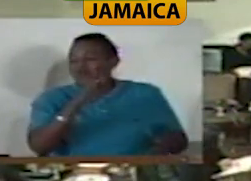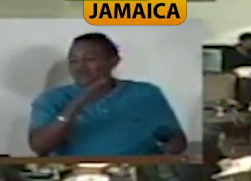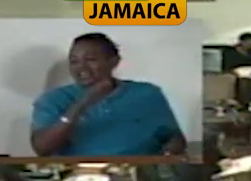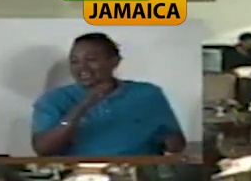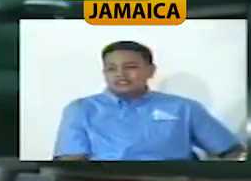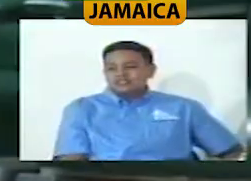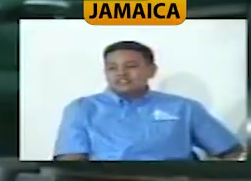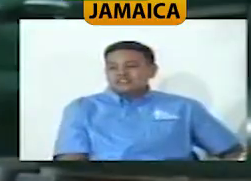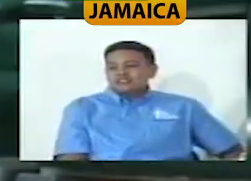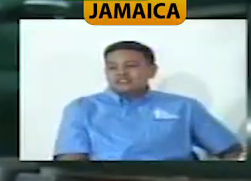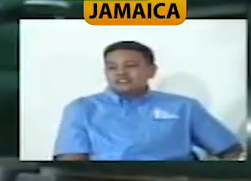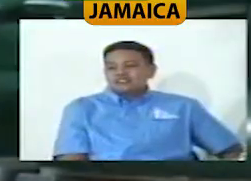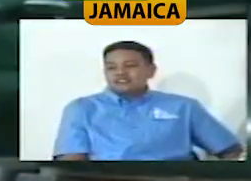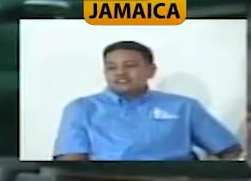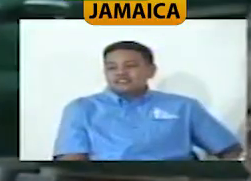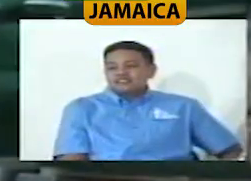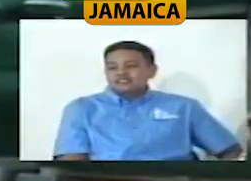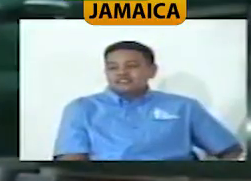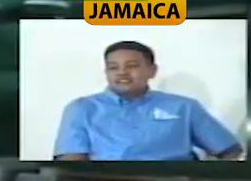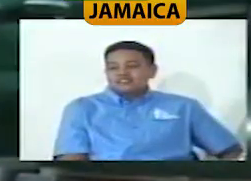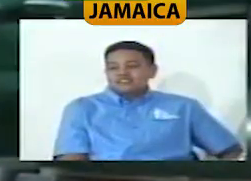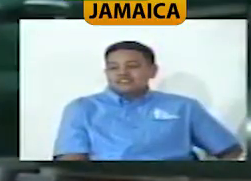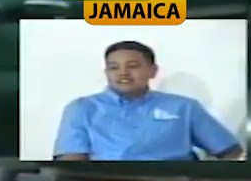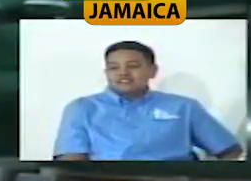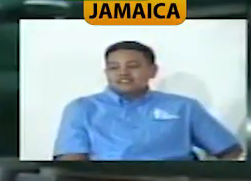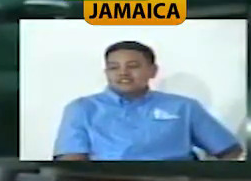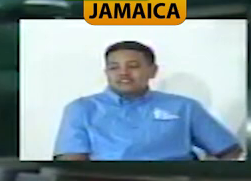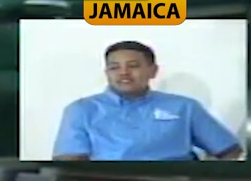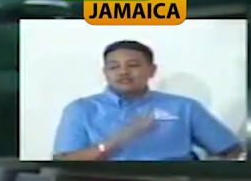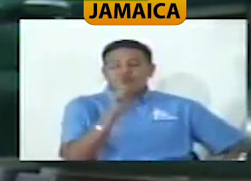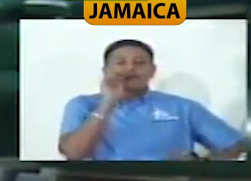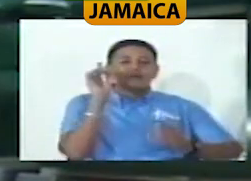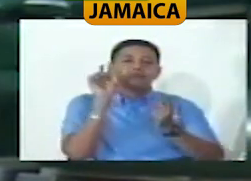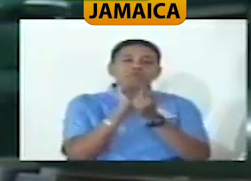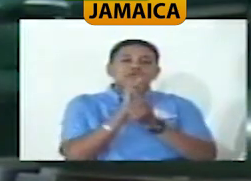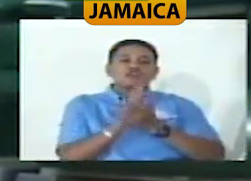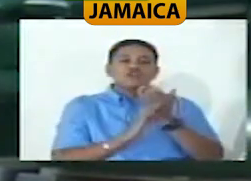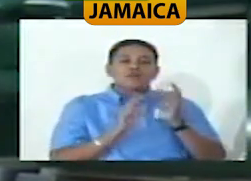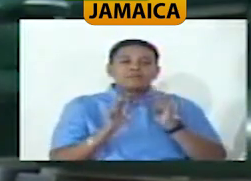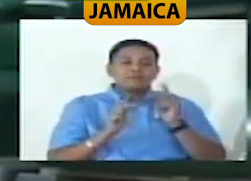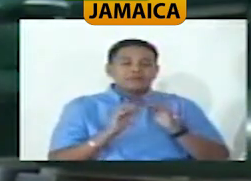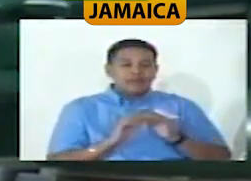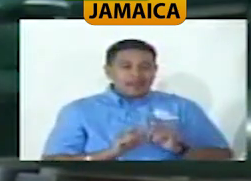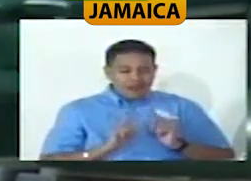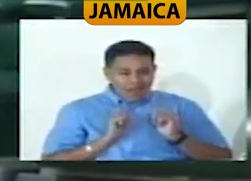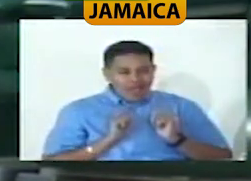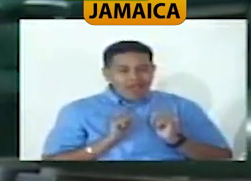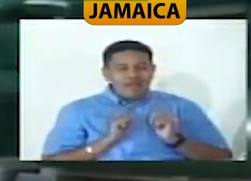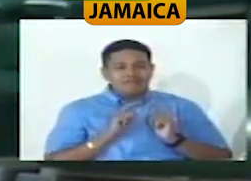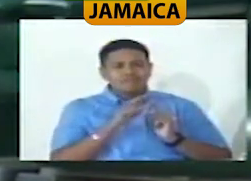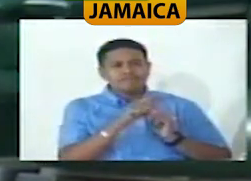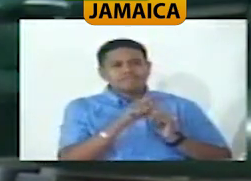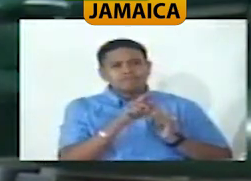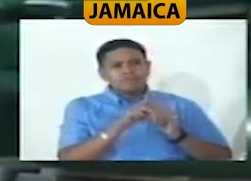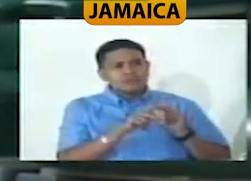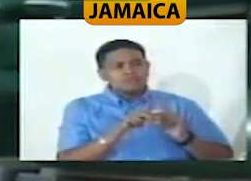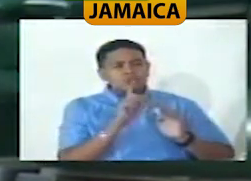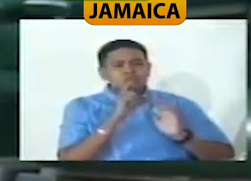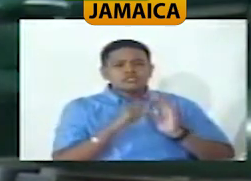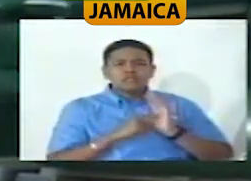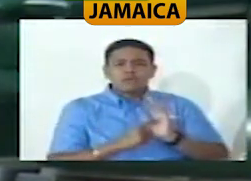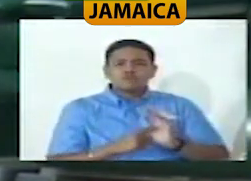party. You will meet some persons in life, and they demonstrate